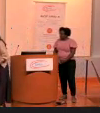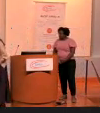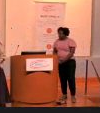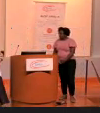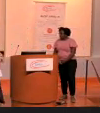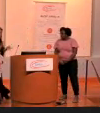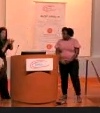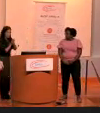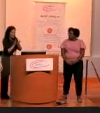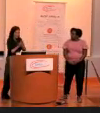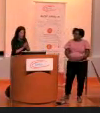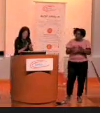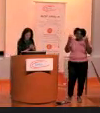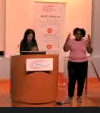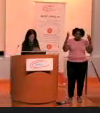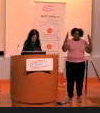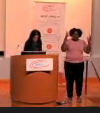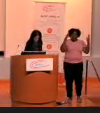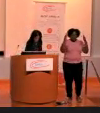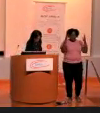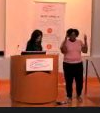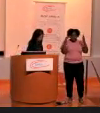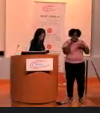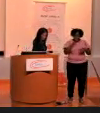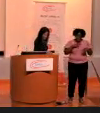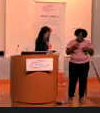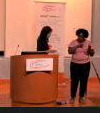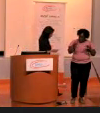Thank you so much. Thank you, ladies. Thanks for being here.